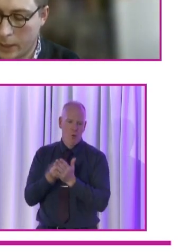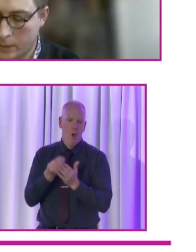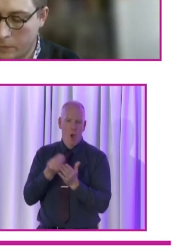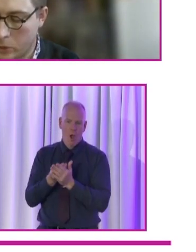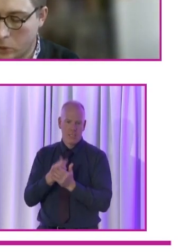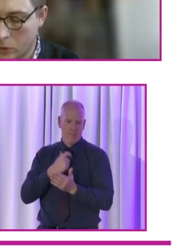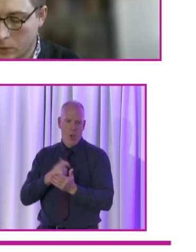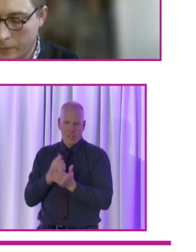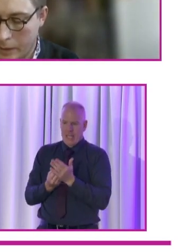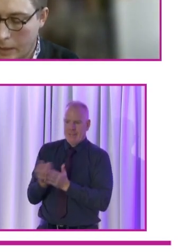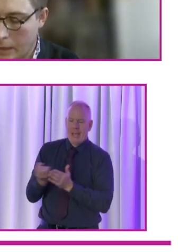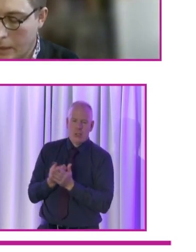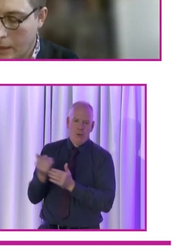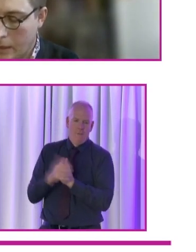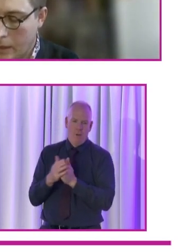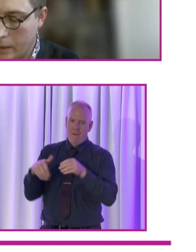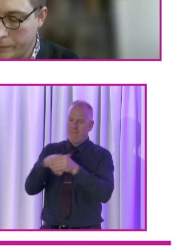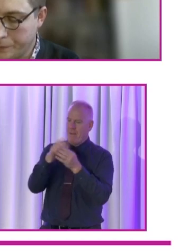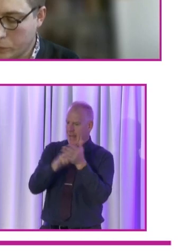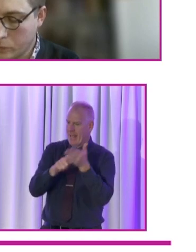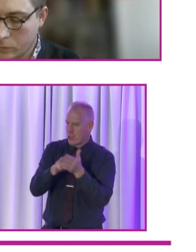incur high personal expenditures.